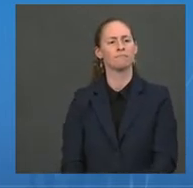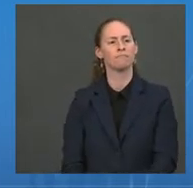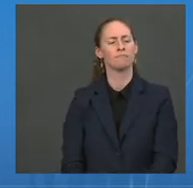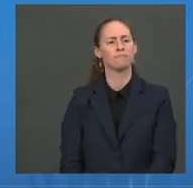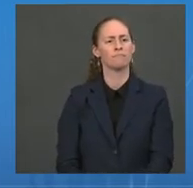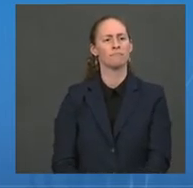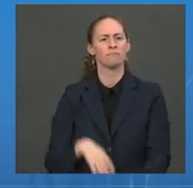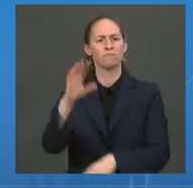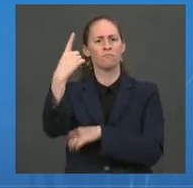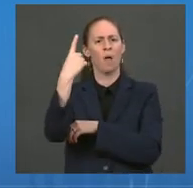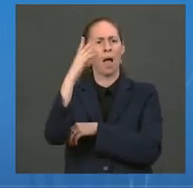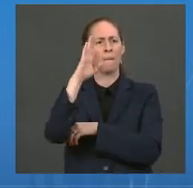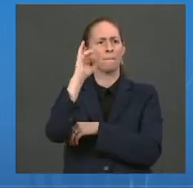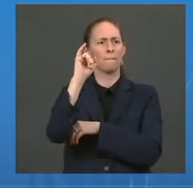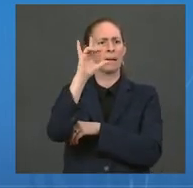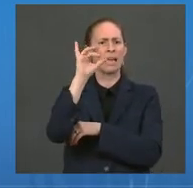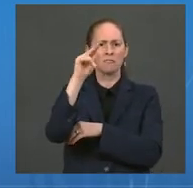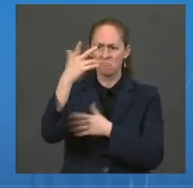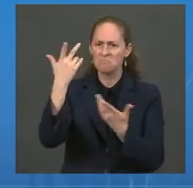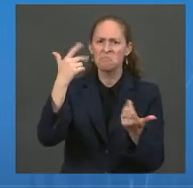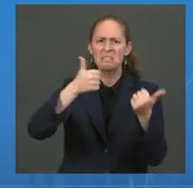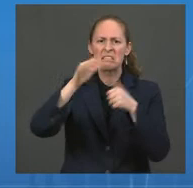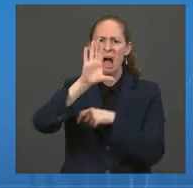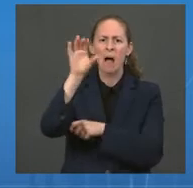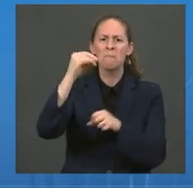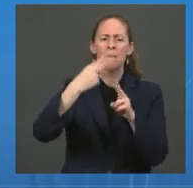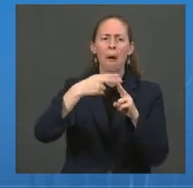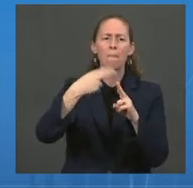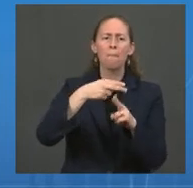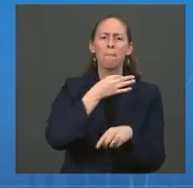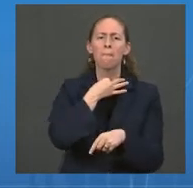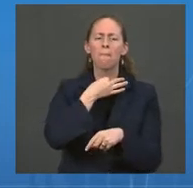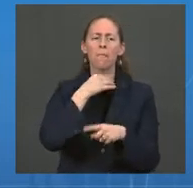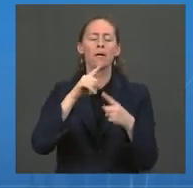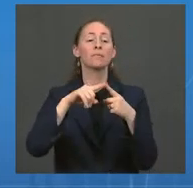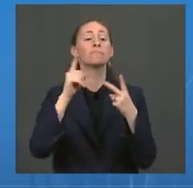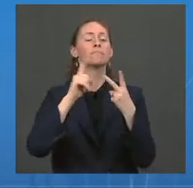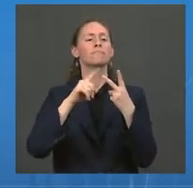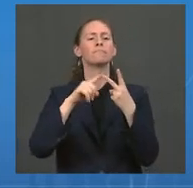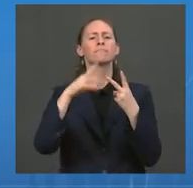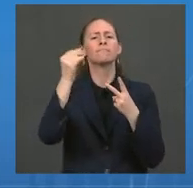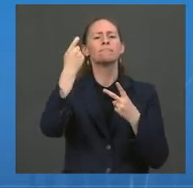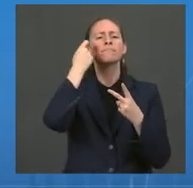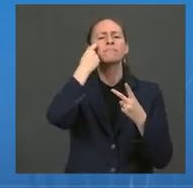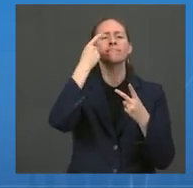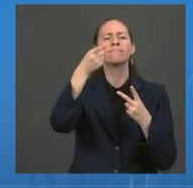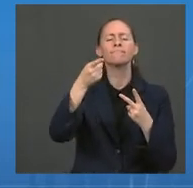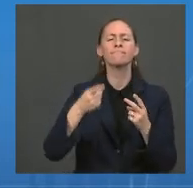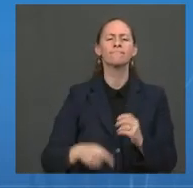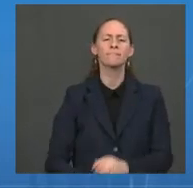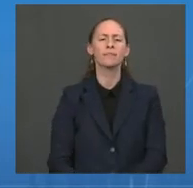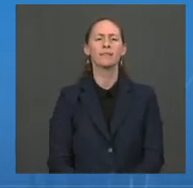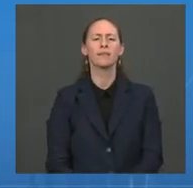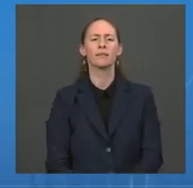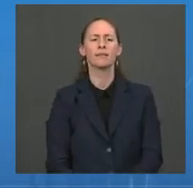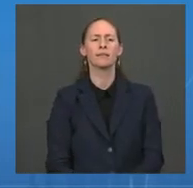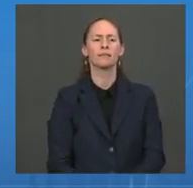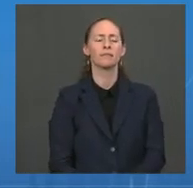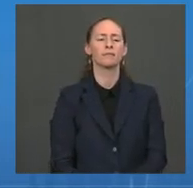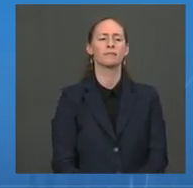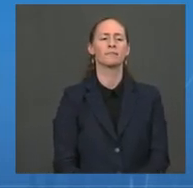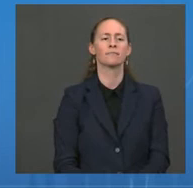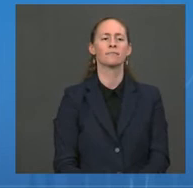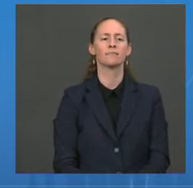tests from? And then you mentioned just now that you think that the rise in the number of tests will drive